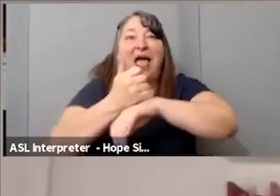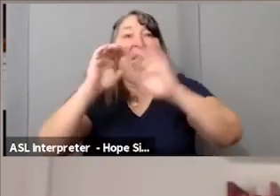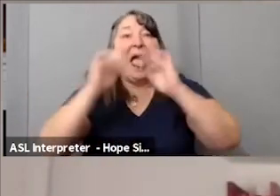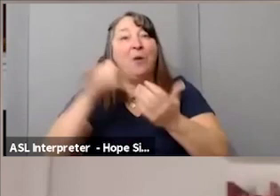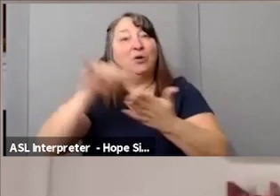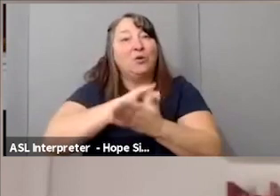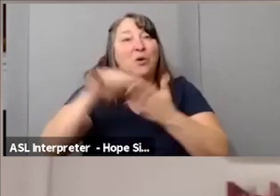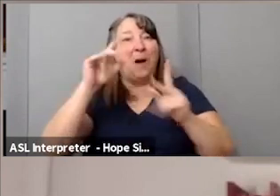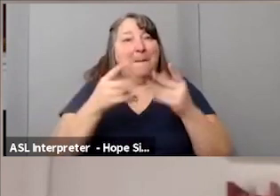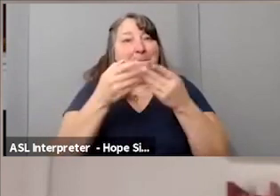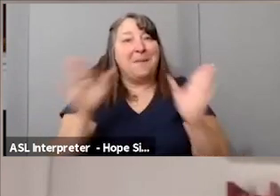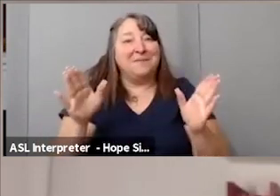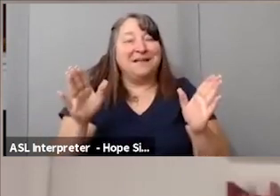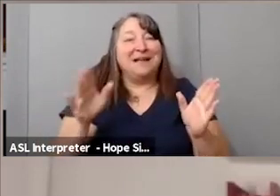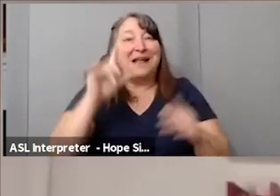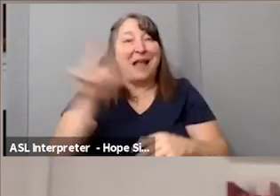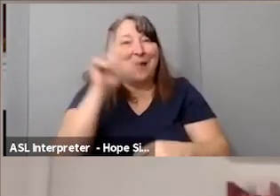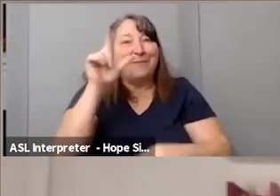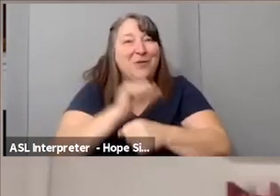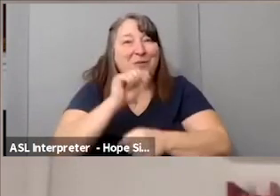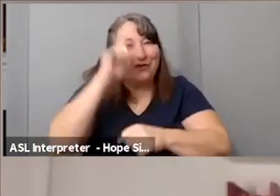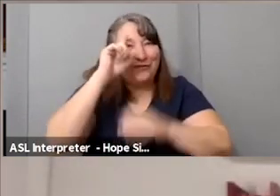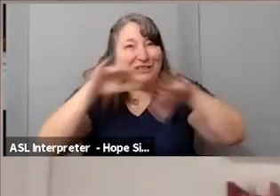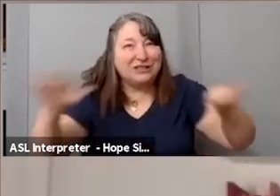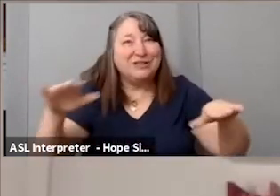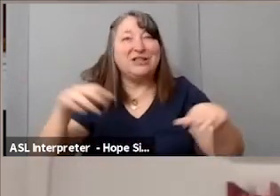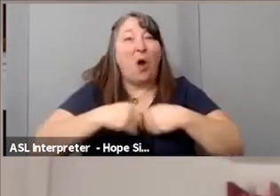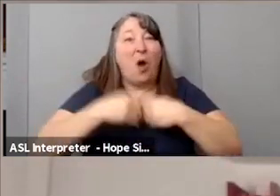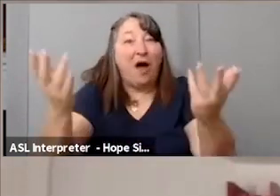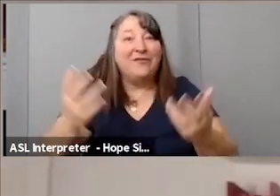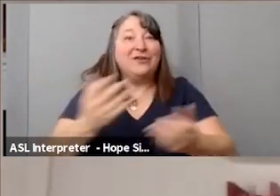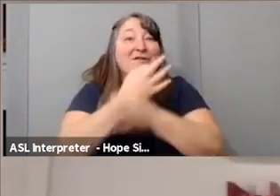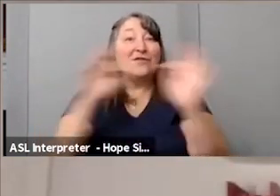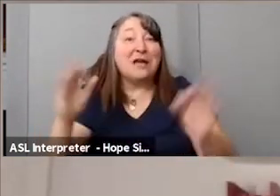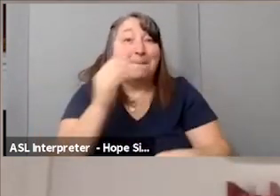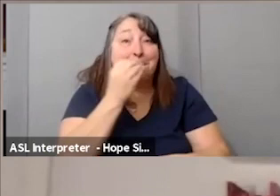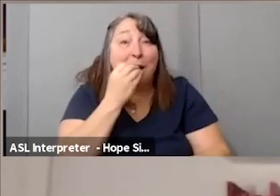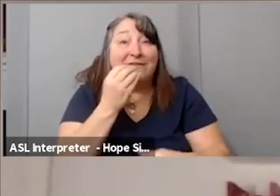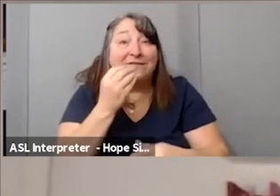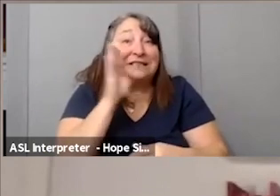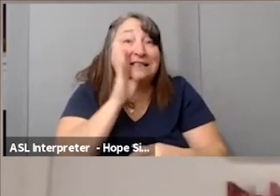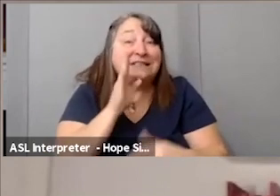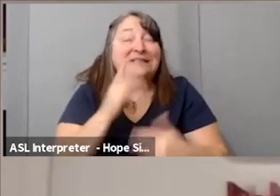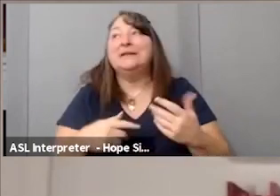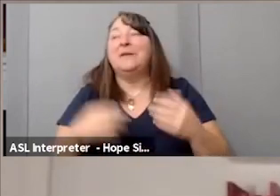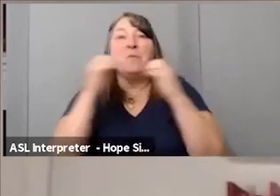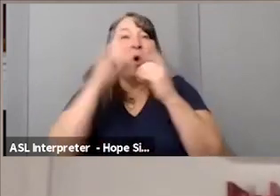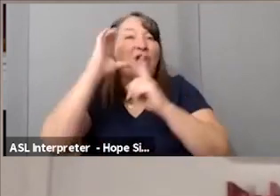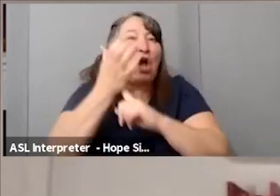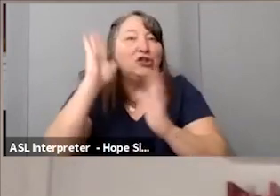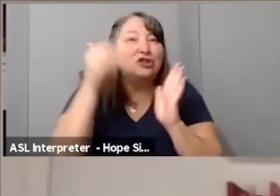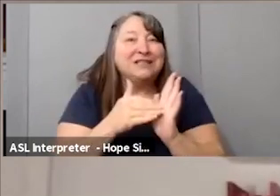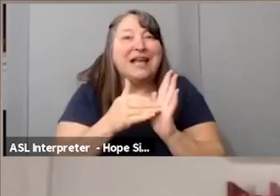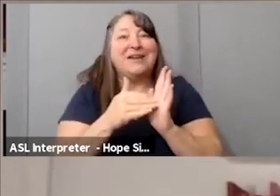for children, whether it was through free breakfast programs, whether it was through those book lists, and making it more of a cultural center for all kinds of